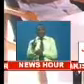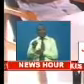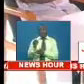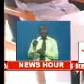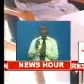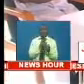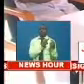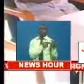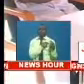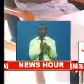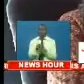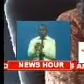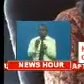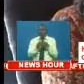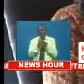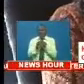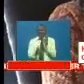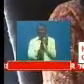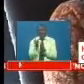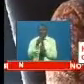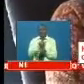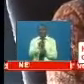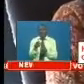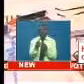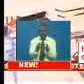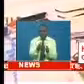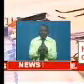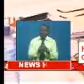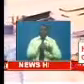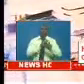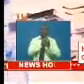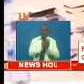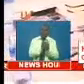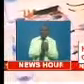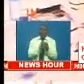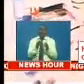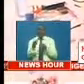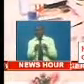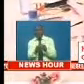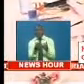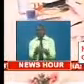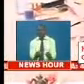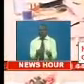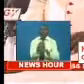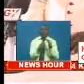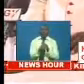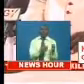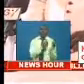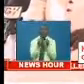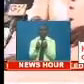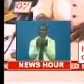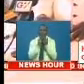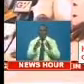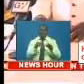is mandated to facilitate and develop mechanisms to prevent, manage, resolve, and to build sustainable peace